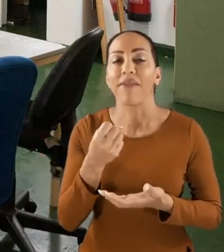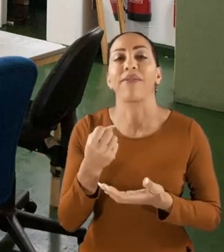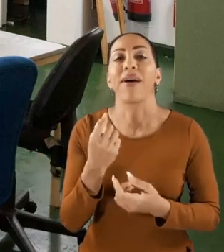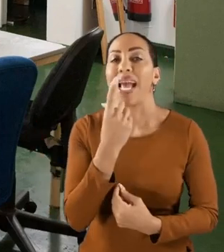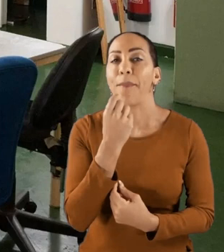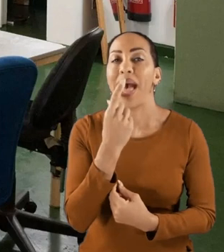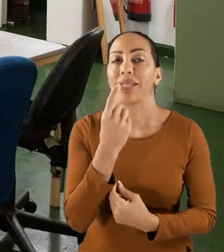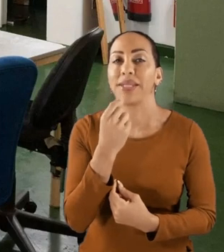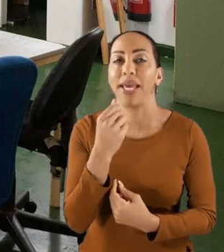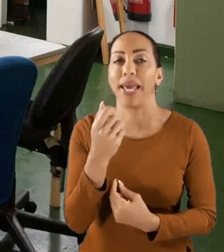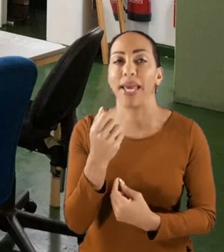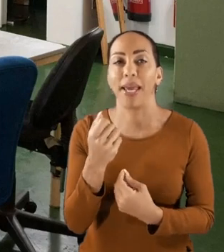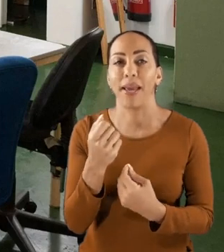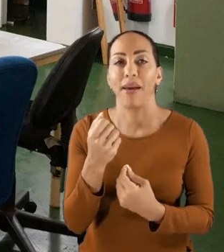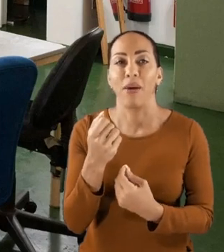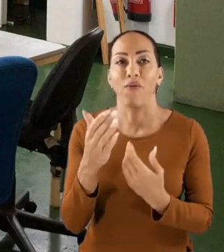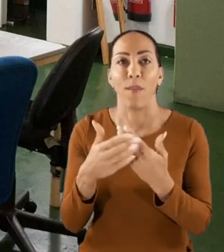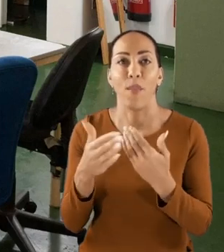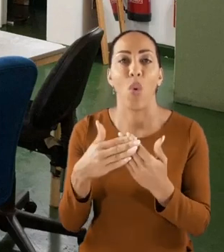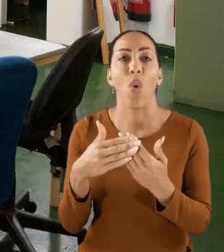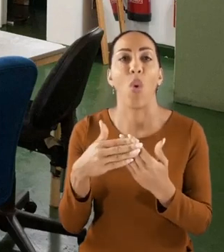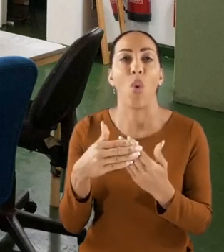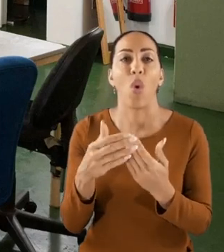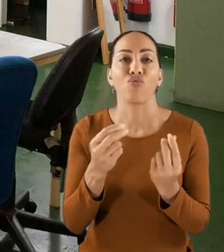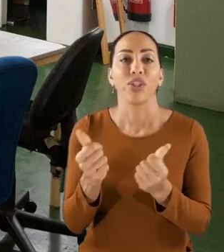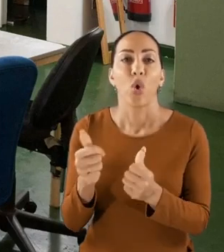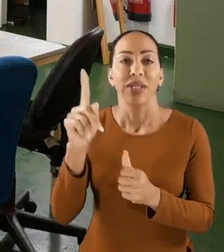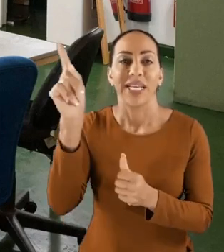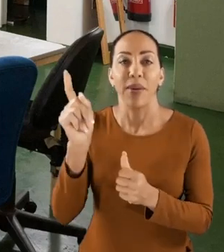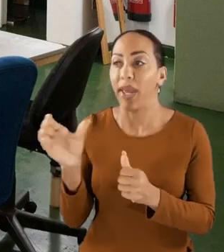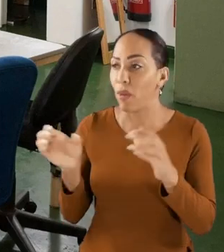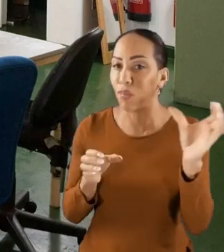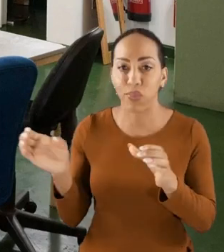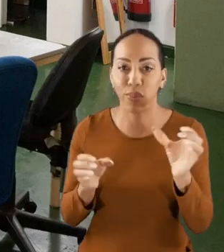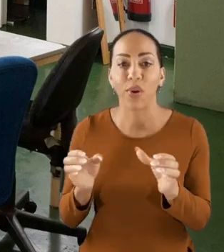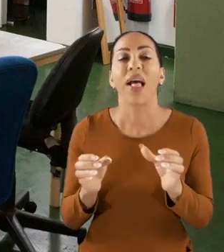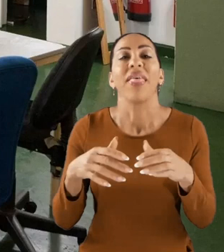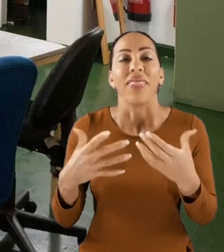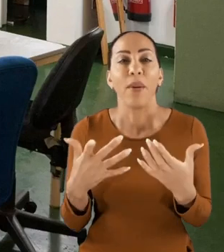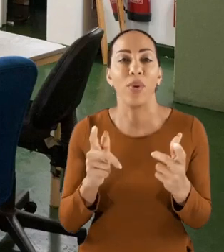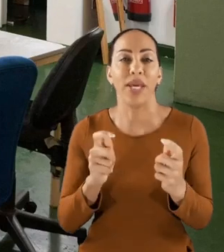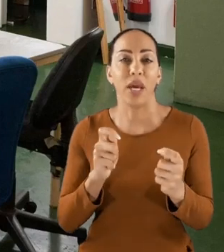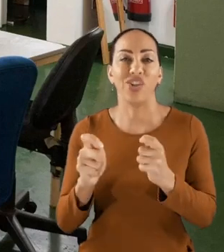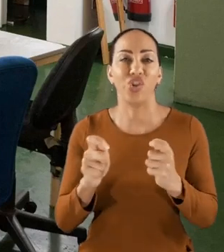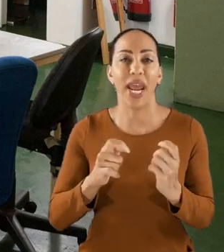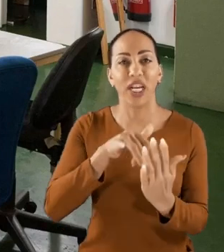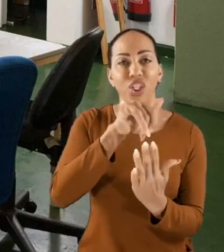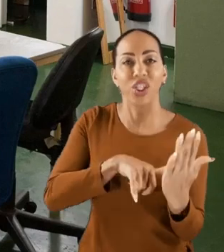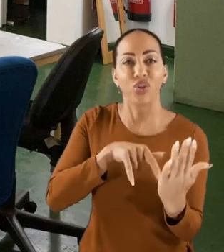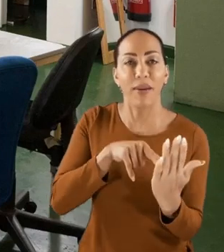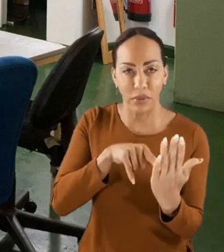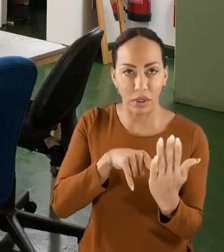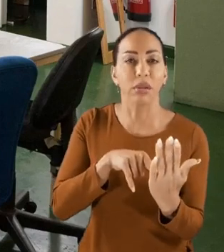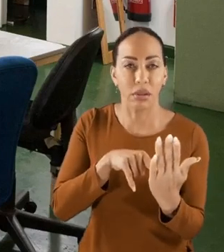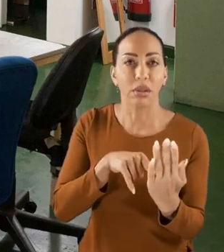team in and to make sort of small changes to the piece, rather than working with the text we've got at the